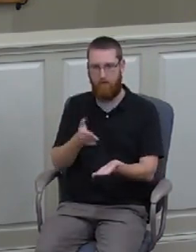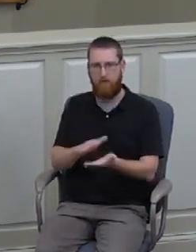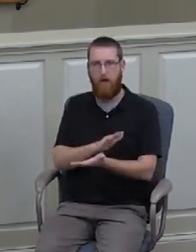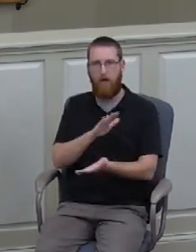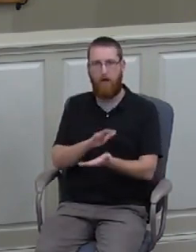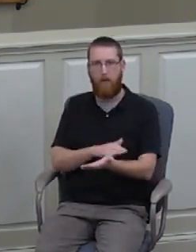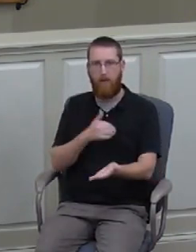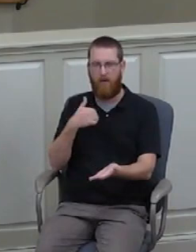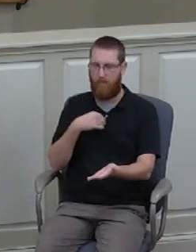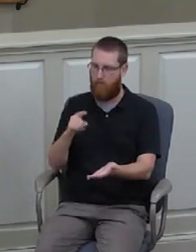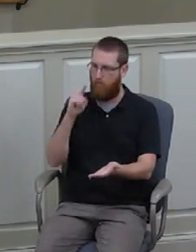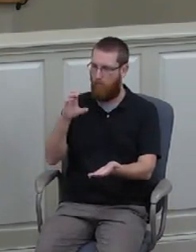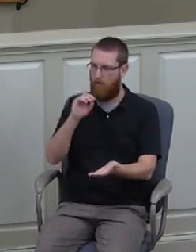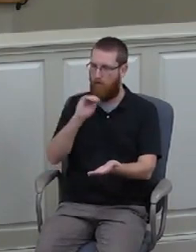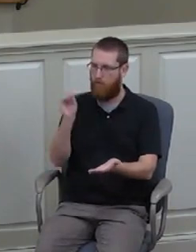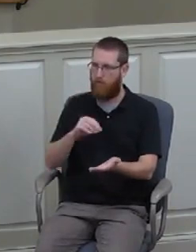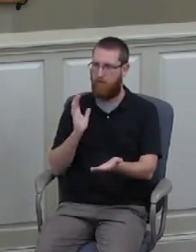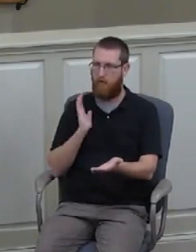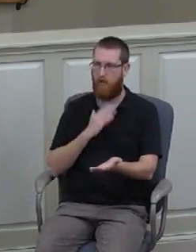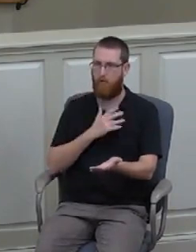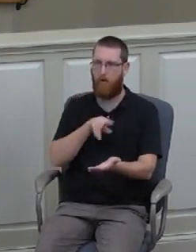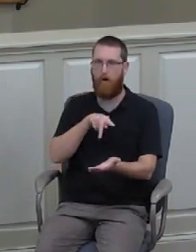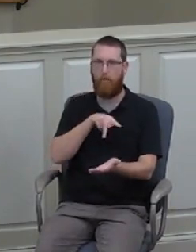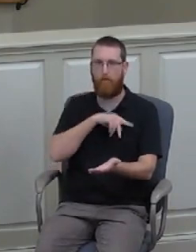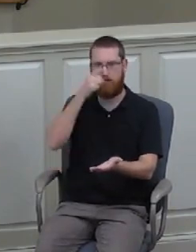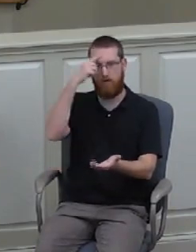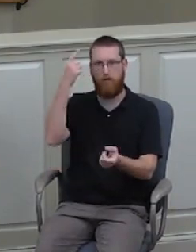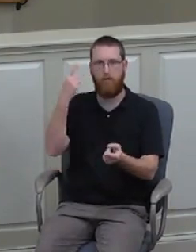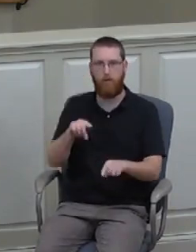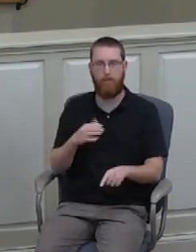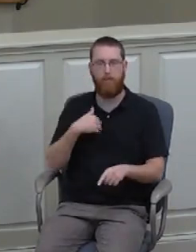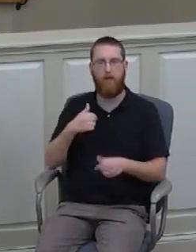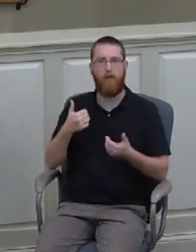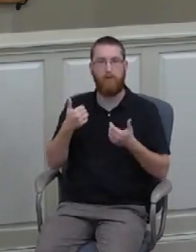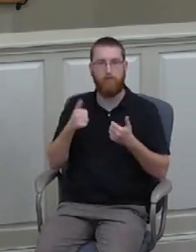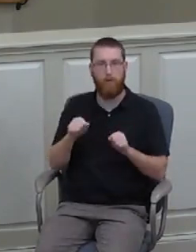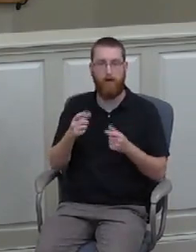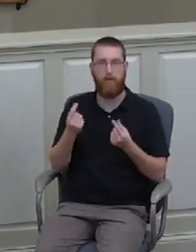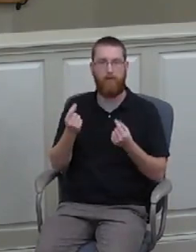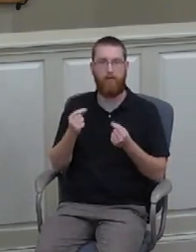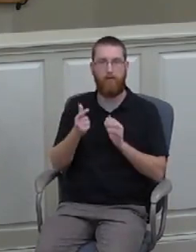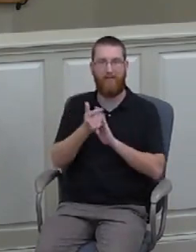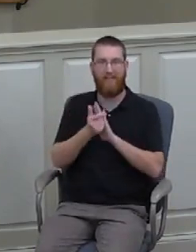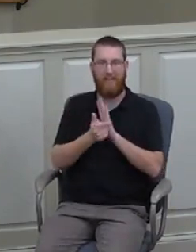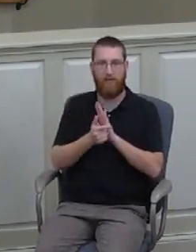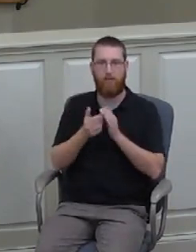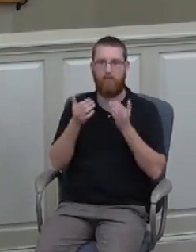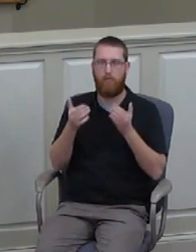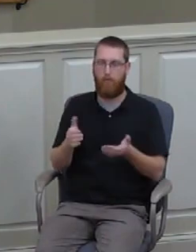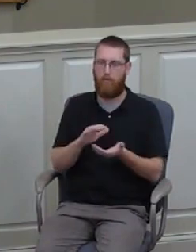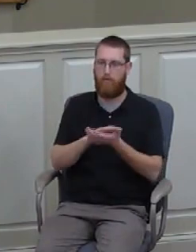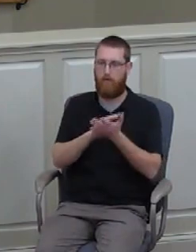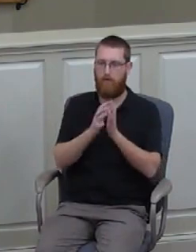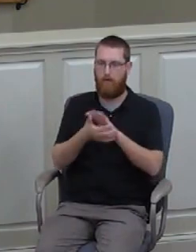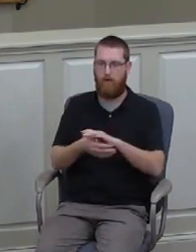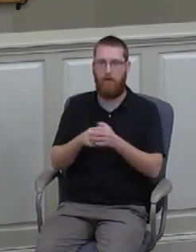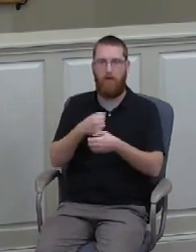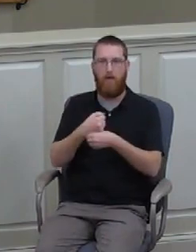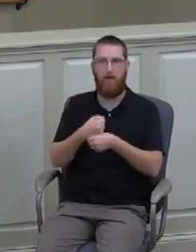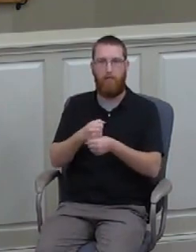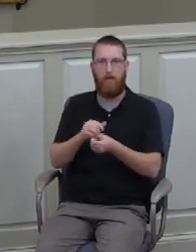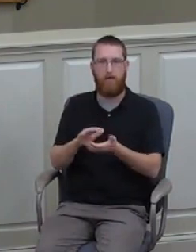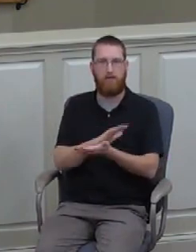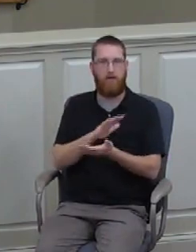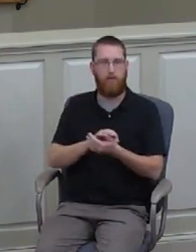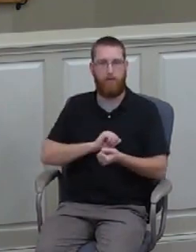may not contain 100% of our personal preferences. What I try to do legally is to craft a document that addresses as